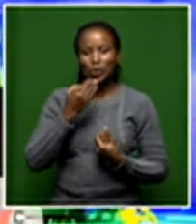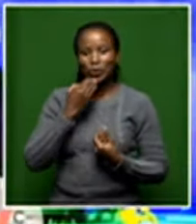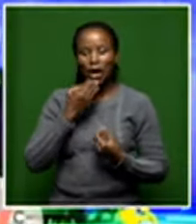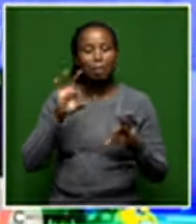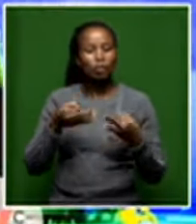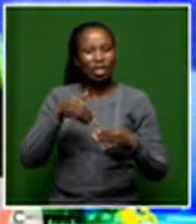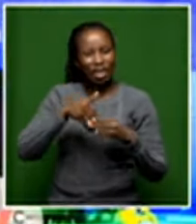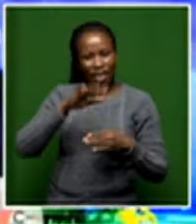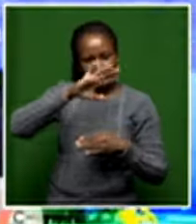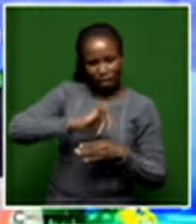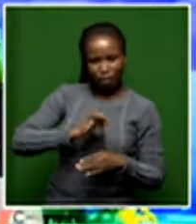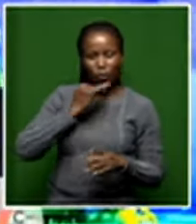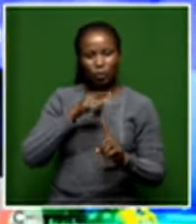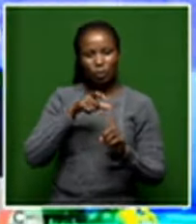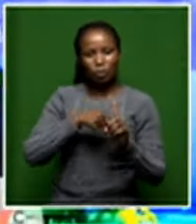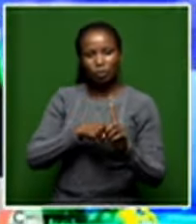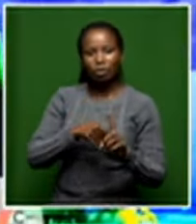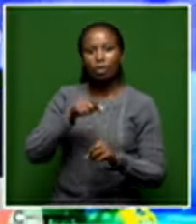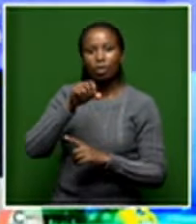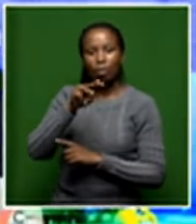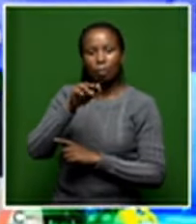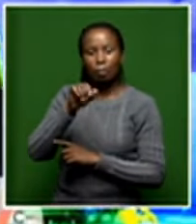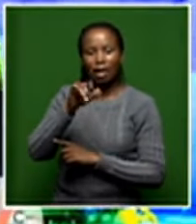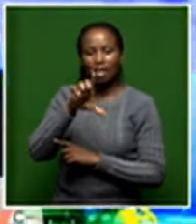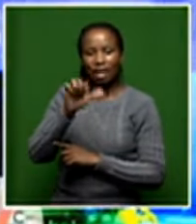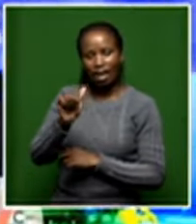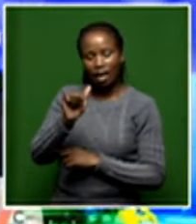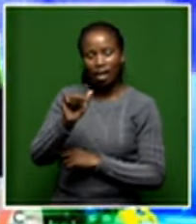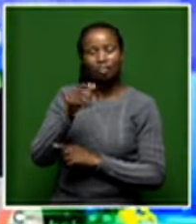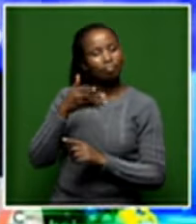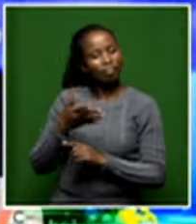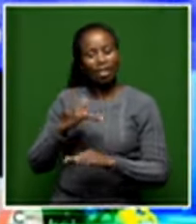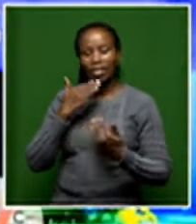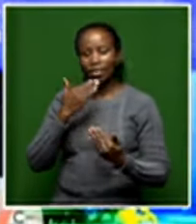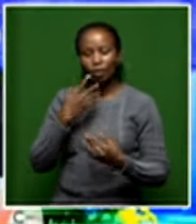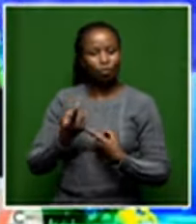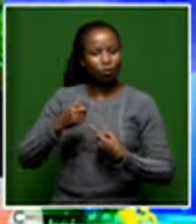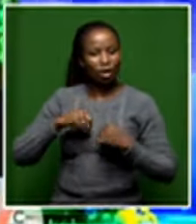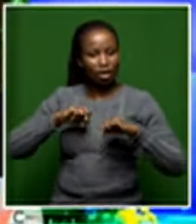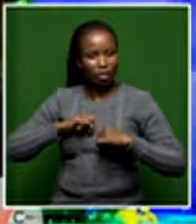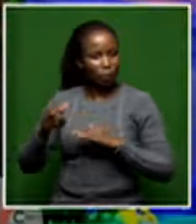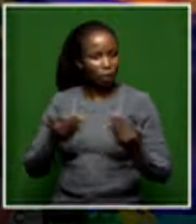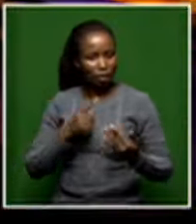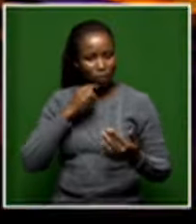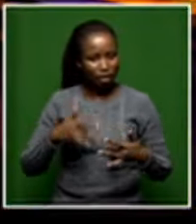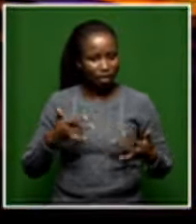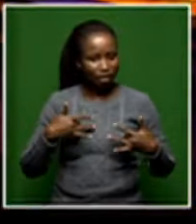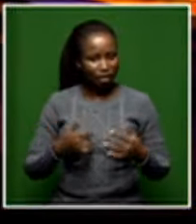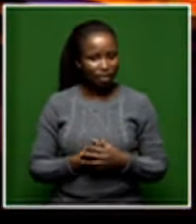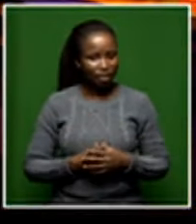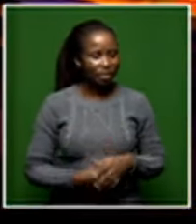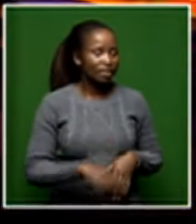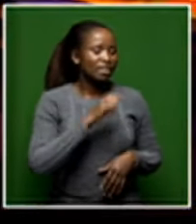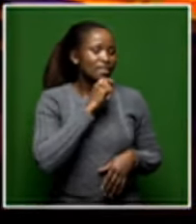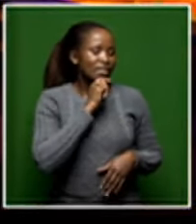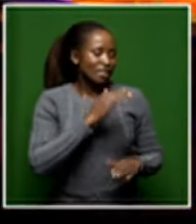Africa Project Manager Violet Maila. Violet, a very good morning to you. Thank you so much for joining us. Welcome to Morning Live. Good morning, and thank you for